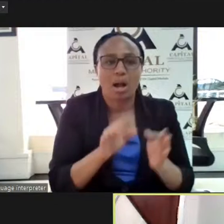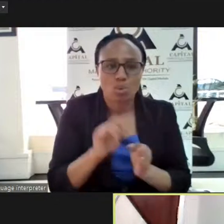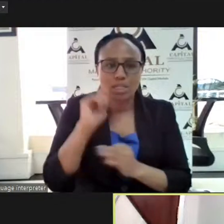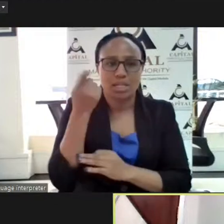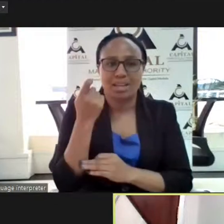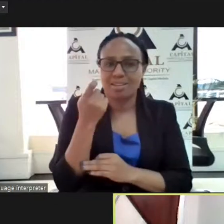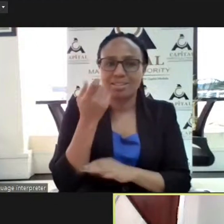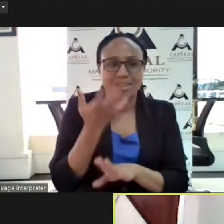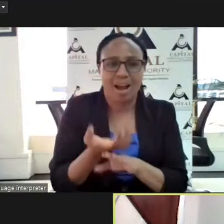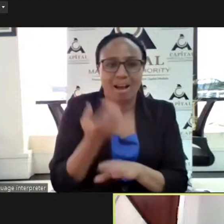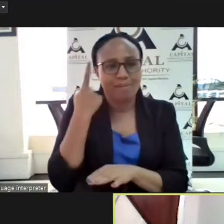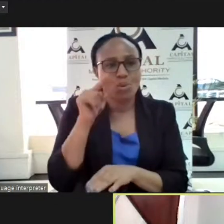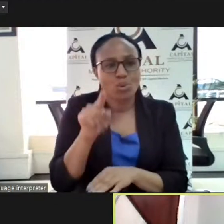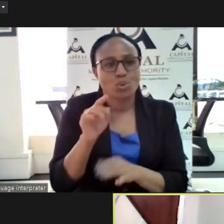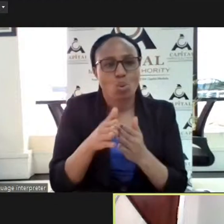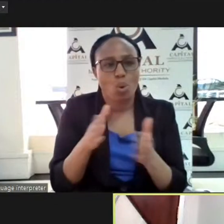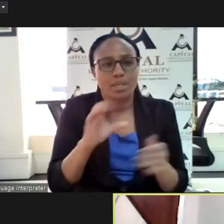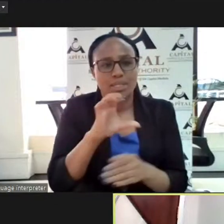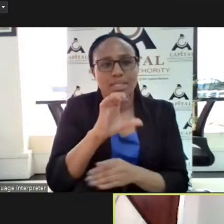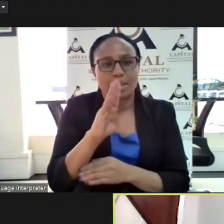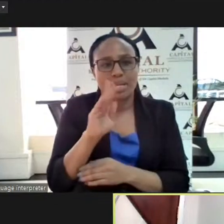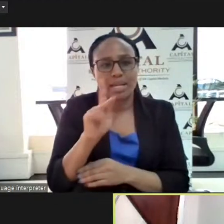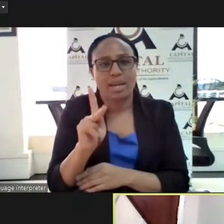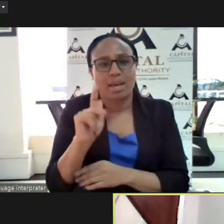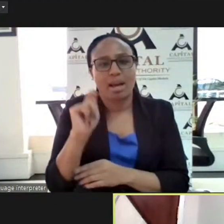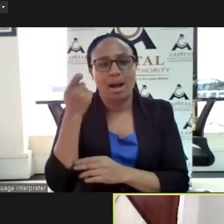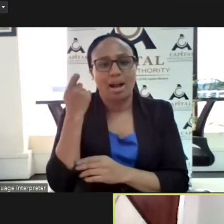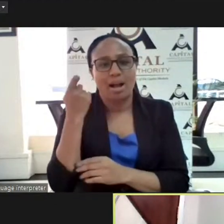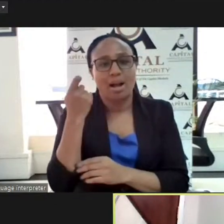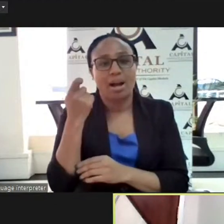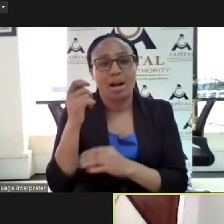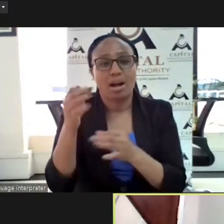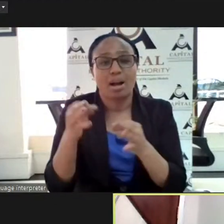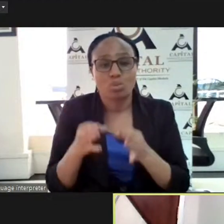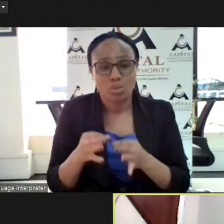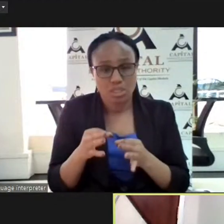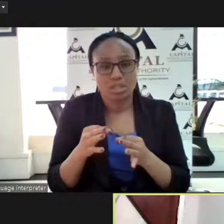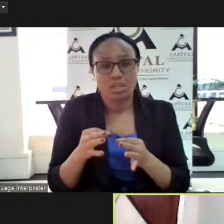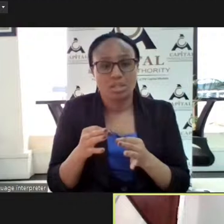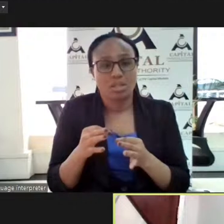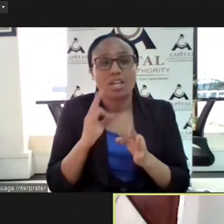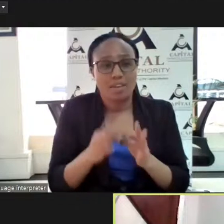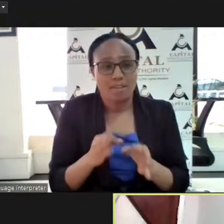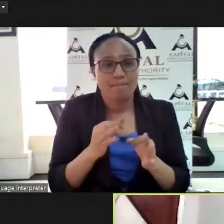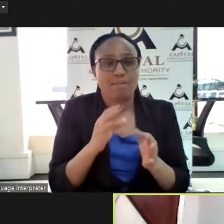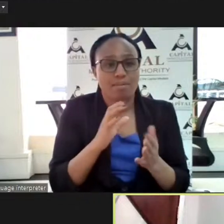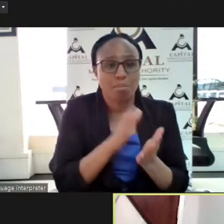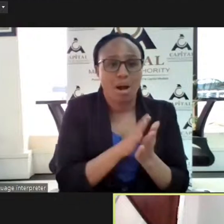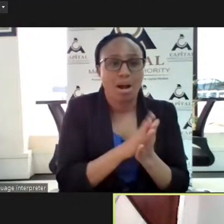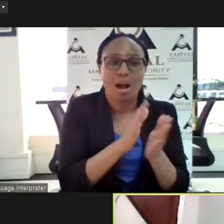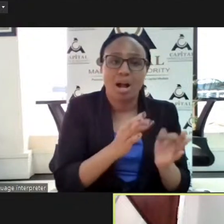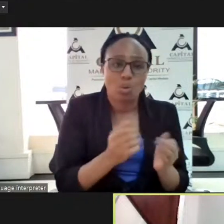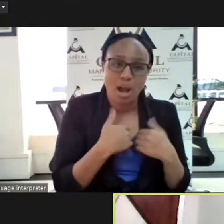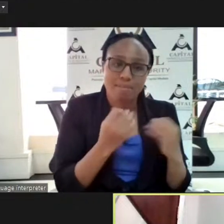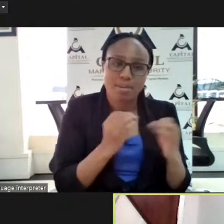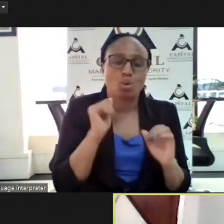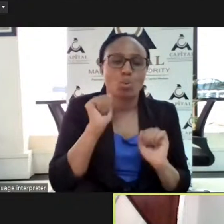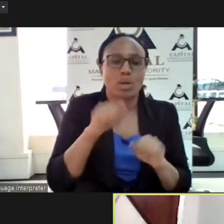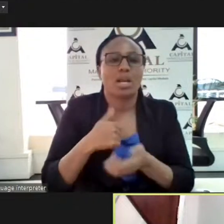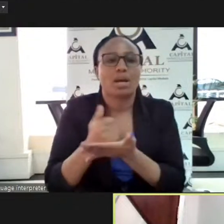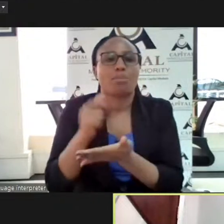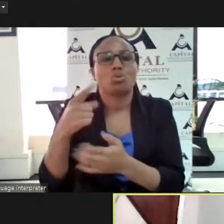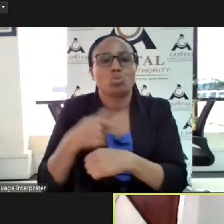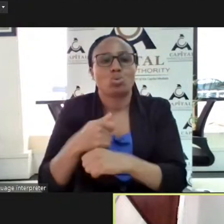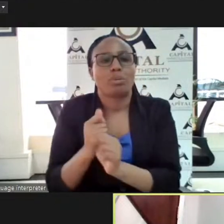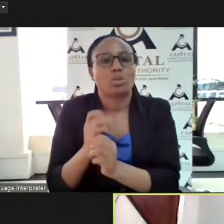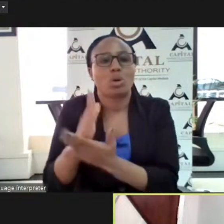open the CBK account. But if you don't have a bank account, we're able to assist you, and we'll find a way to ensure that you're able to